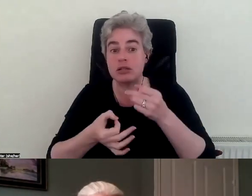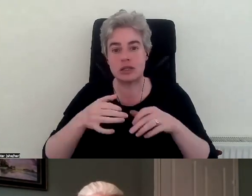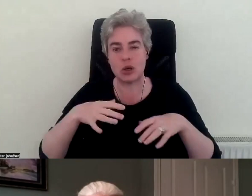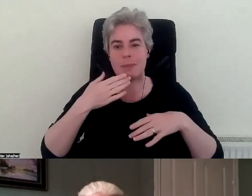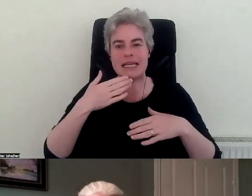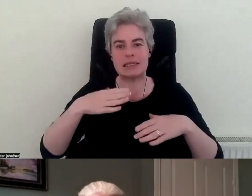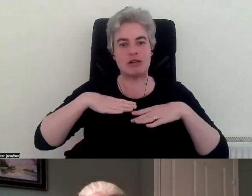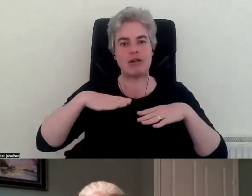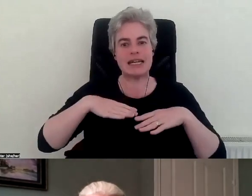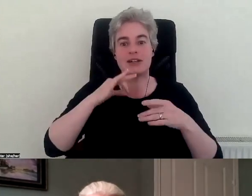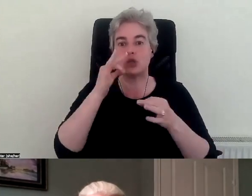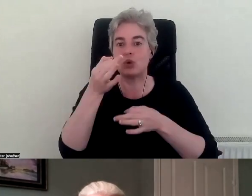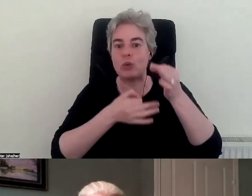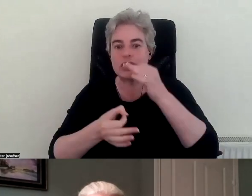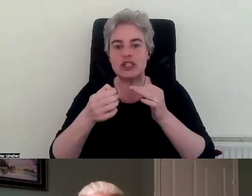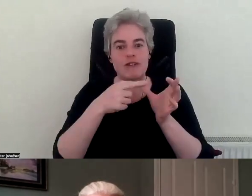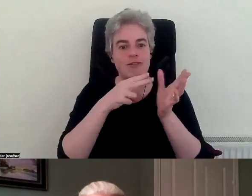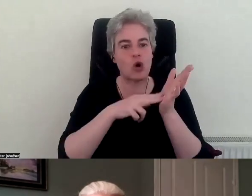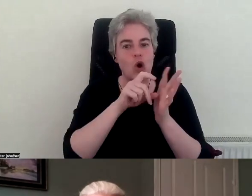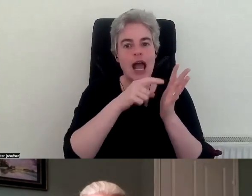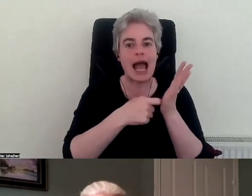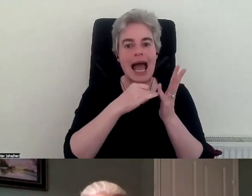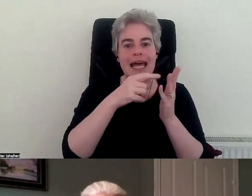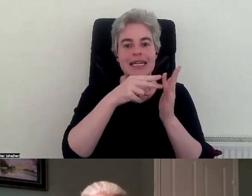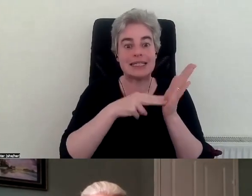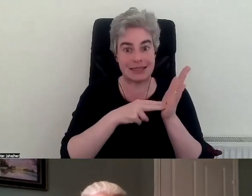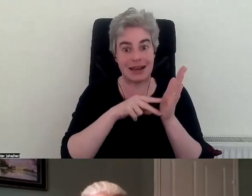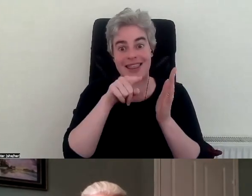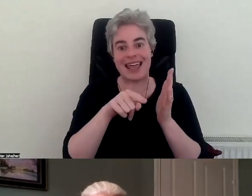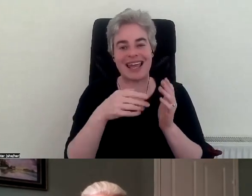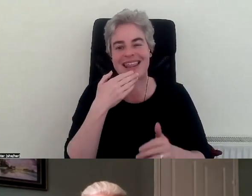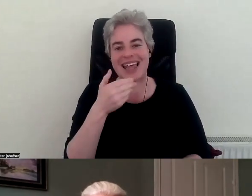for Anderson then. Thank you.